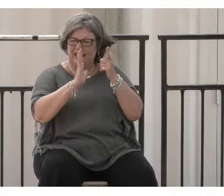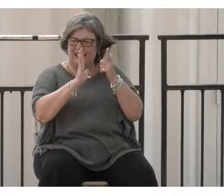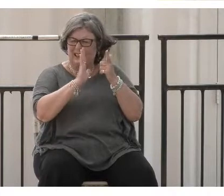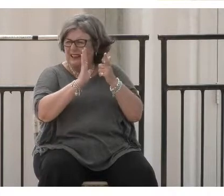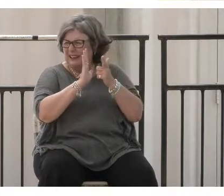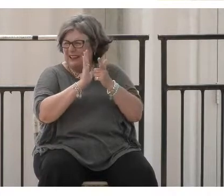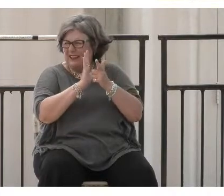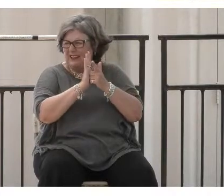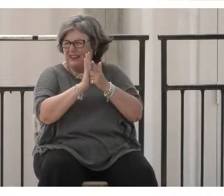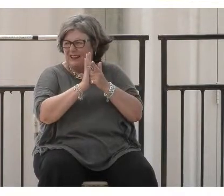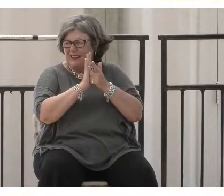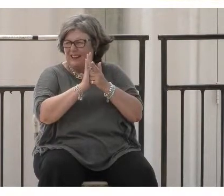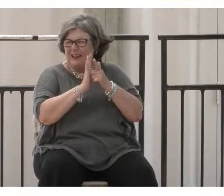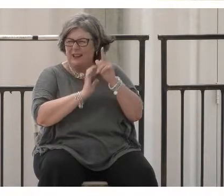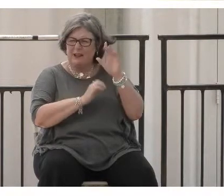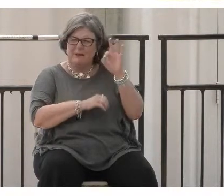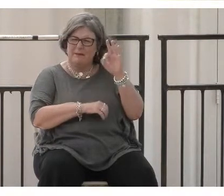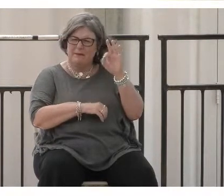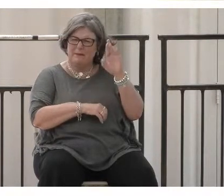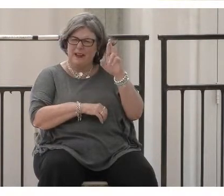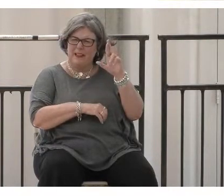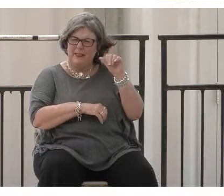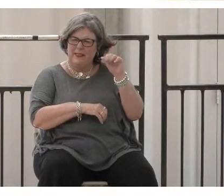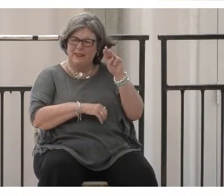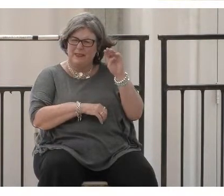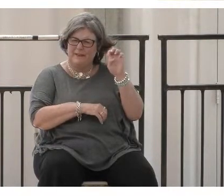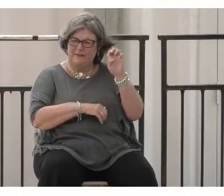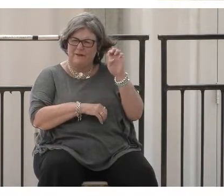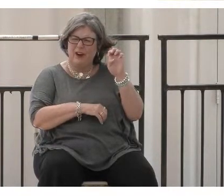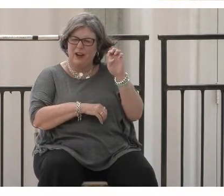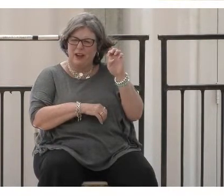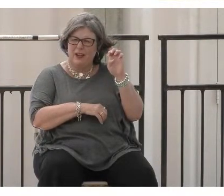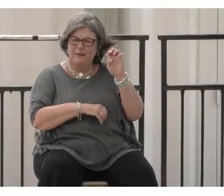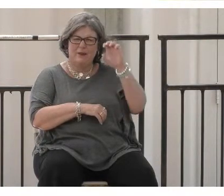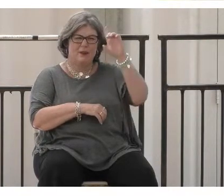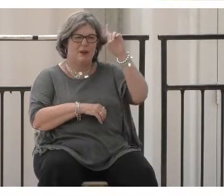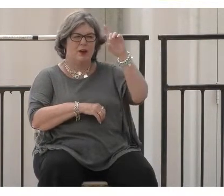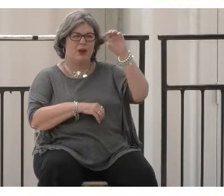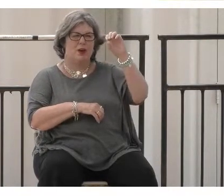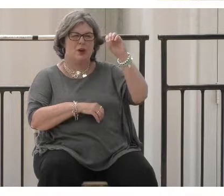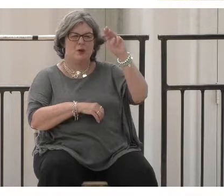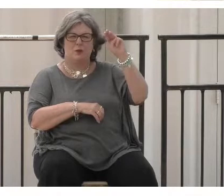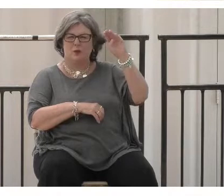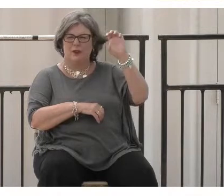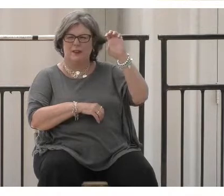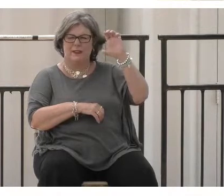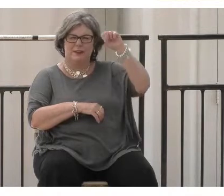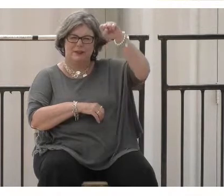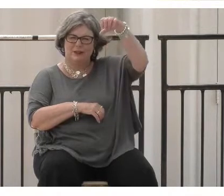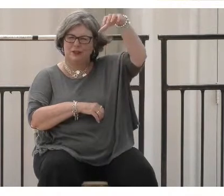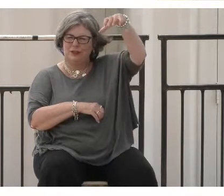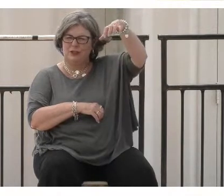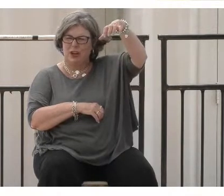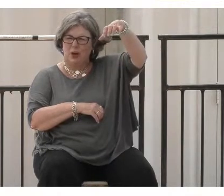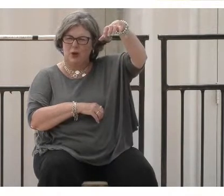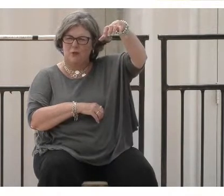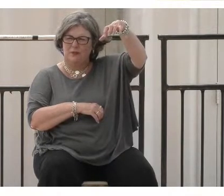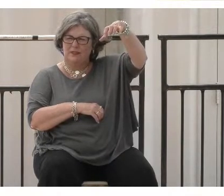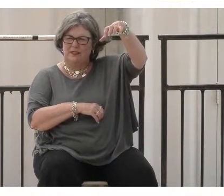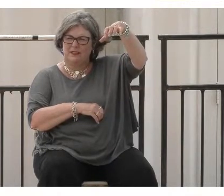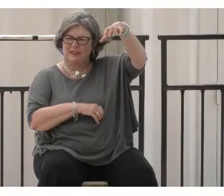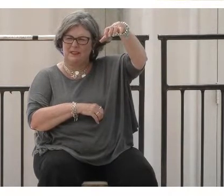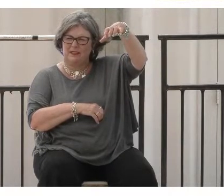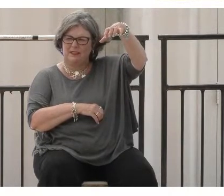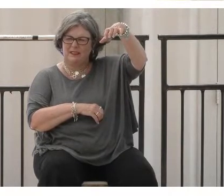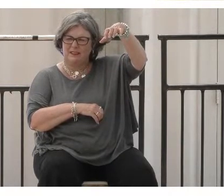over by the Dubai Frame. Do you know where that is? Yes. With the domes on it. And I'm trying to figure out, it's just sitting there abandoned. Do